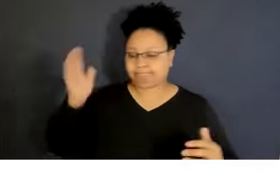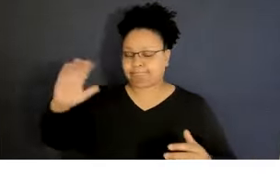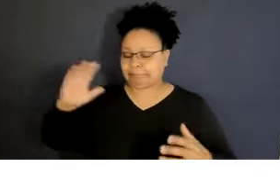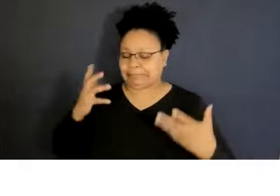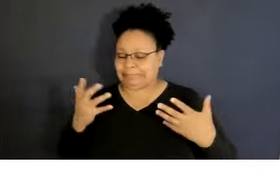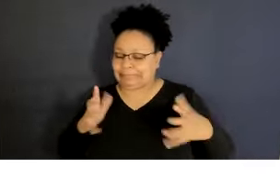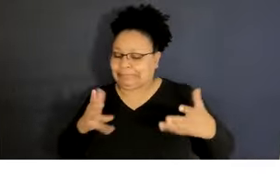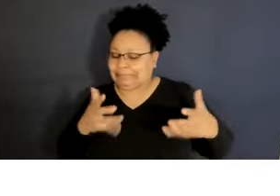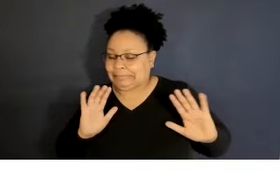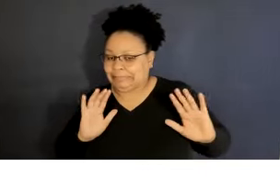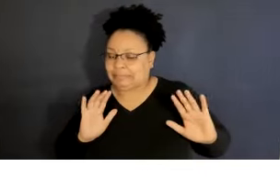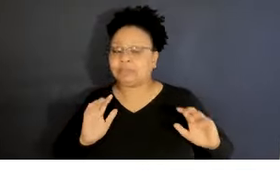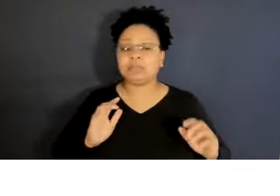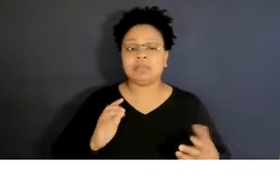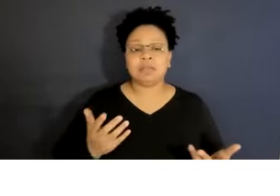I was included